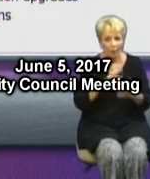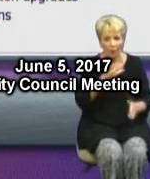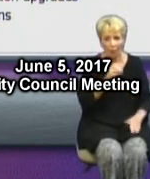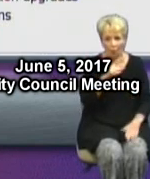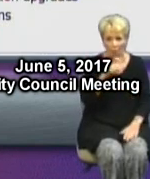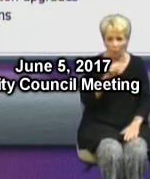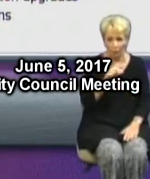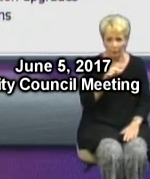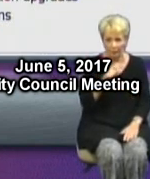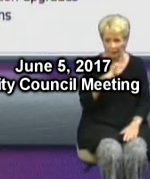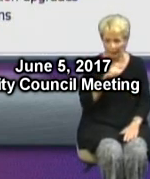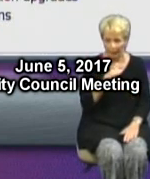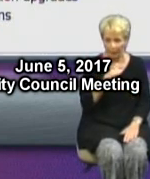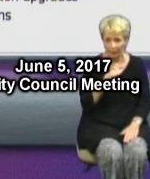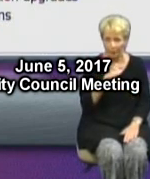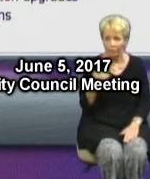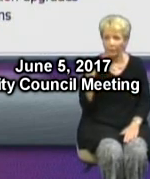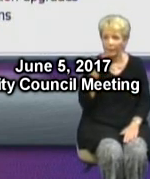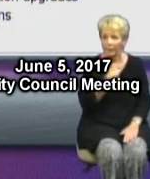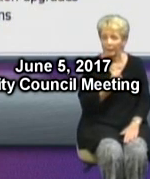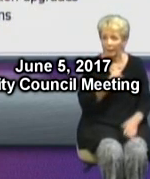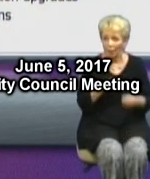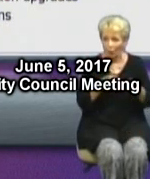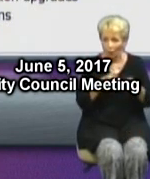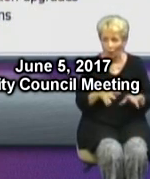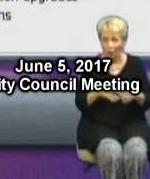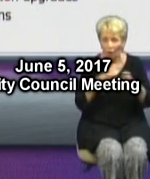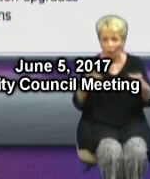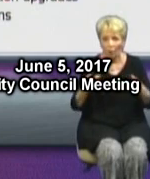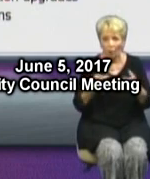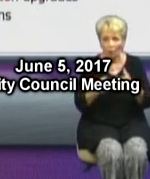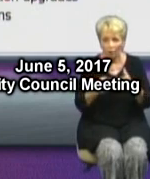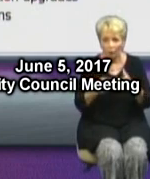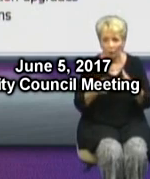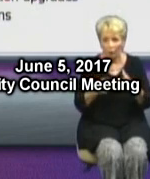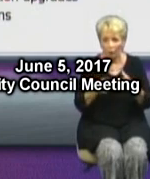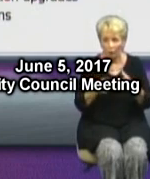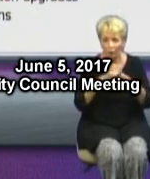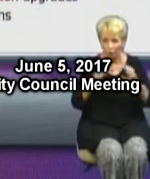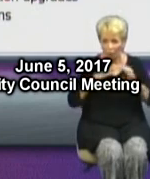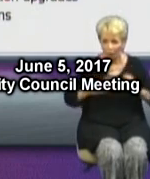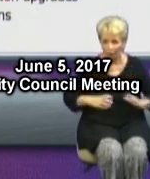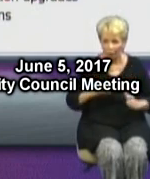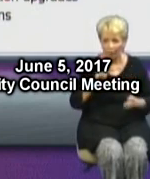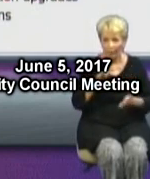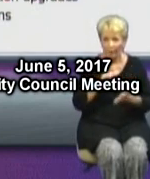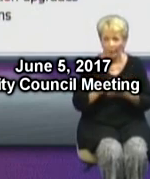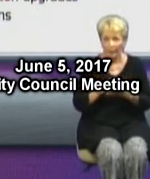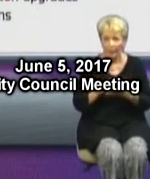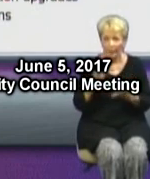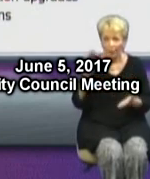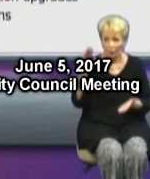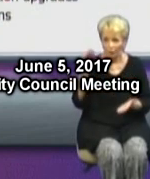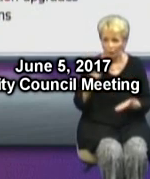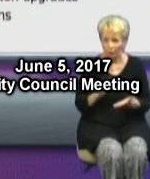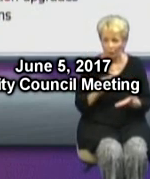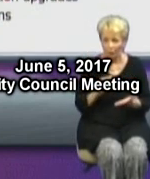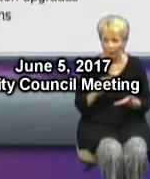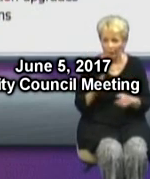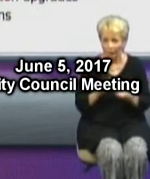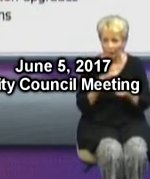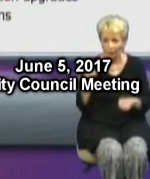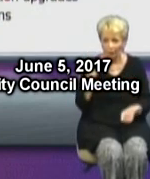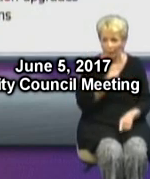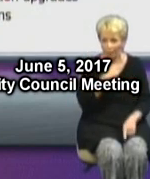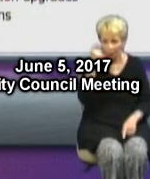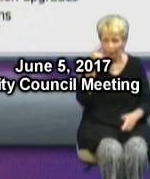side. We are losing a large electric customer. That slowdown is, as we've just all